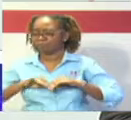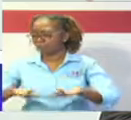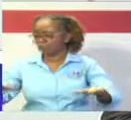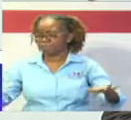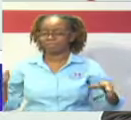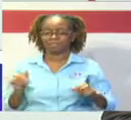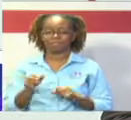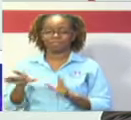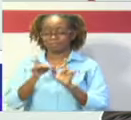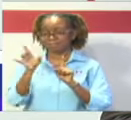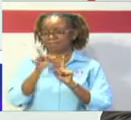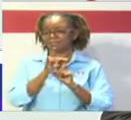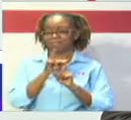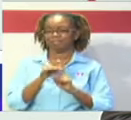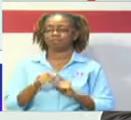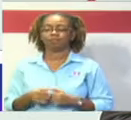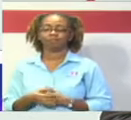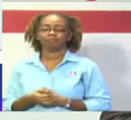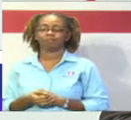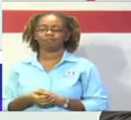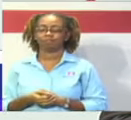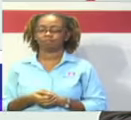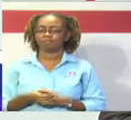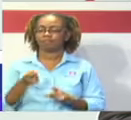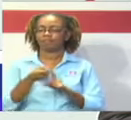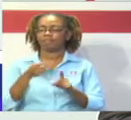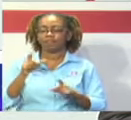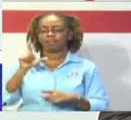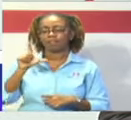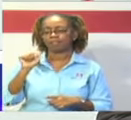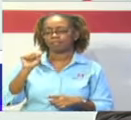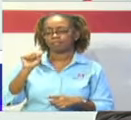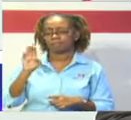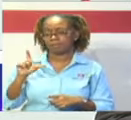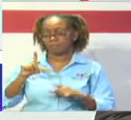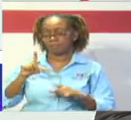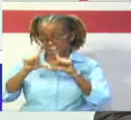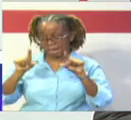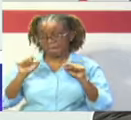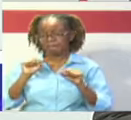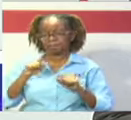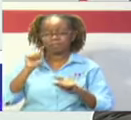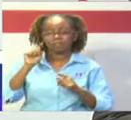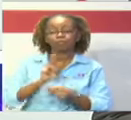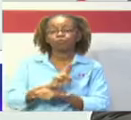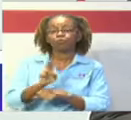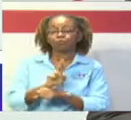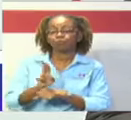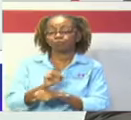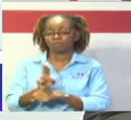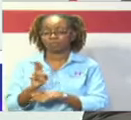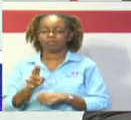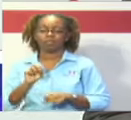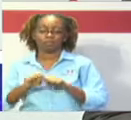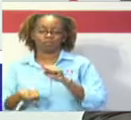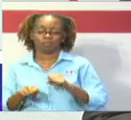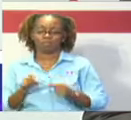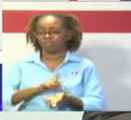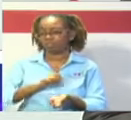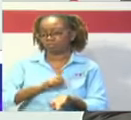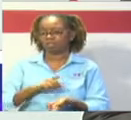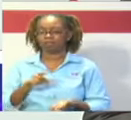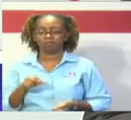the Faculty of Medical Sciences, UWI. Professor Carrington is here to speak with us about COVID-19 variants